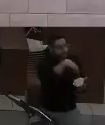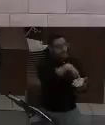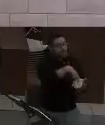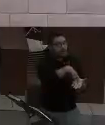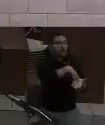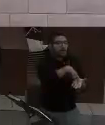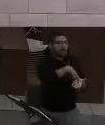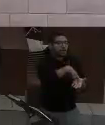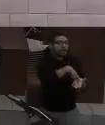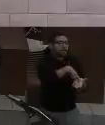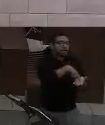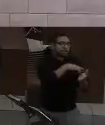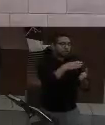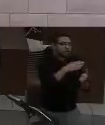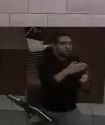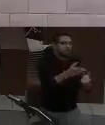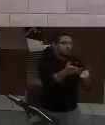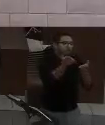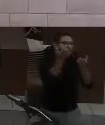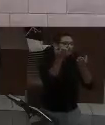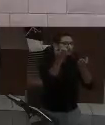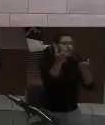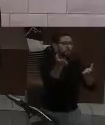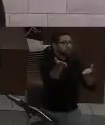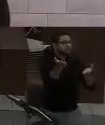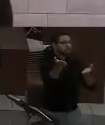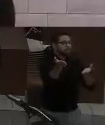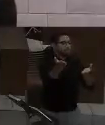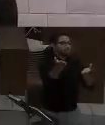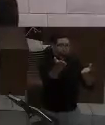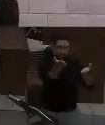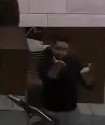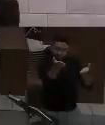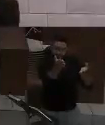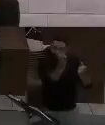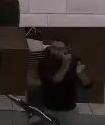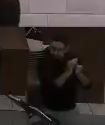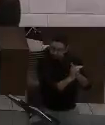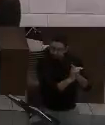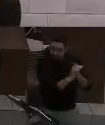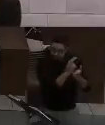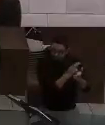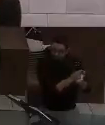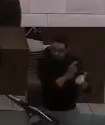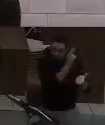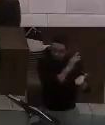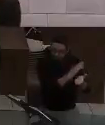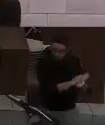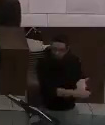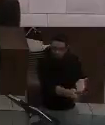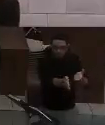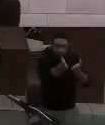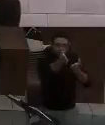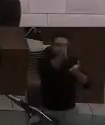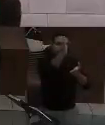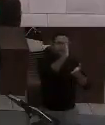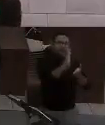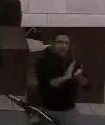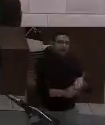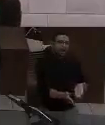I stand in awe of you. Holy God, to whom